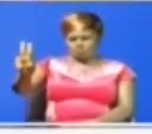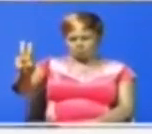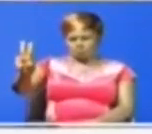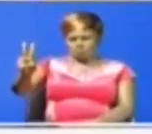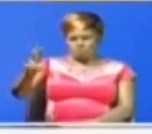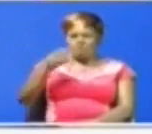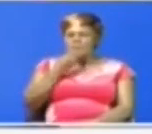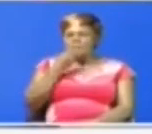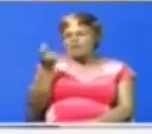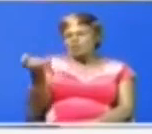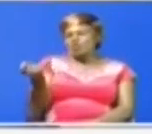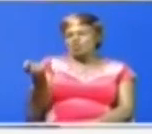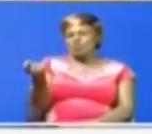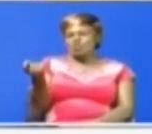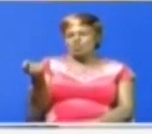Babadogo.